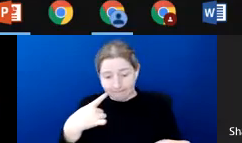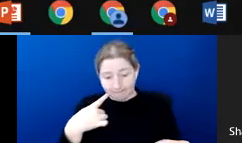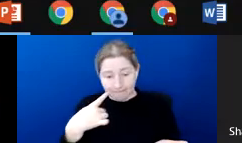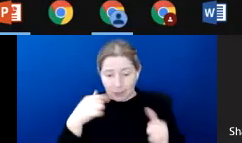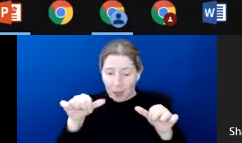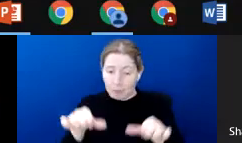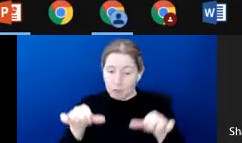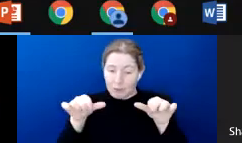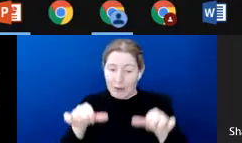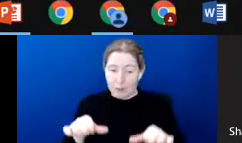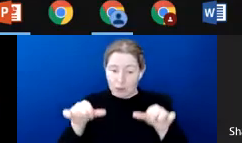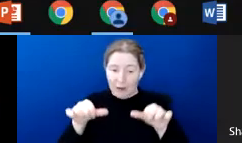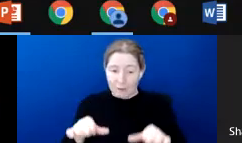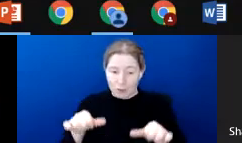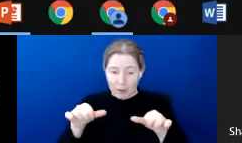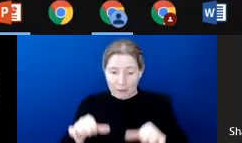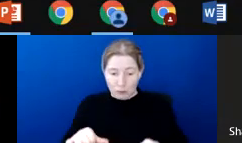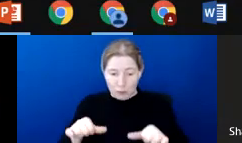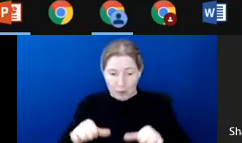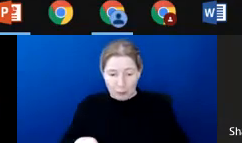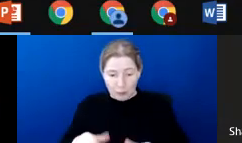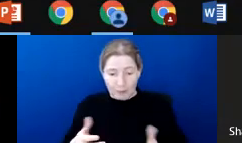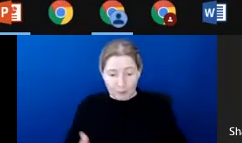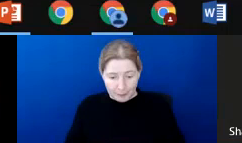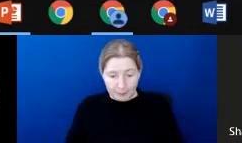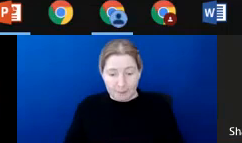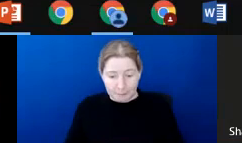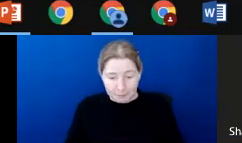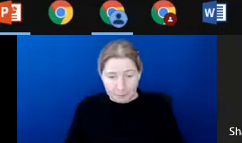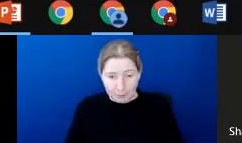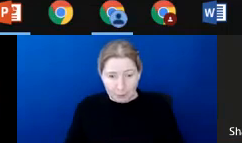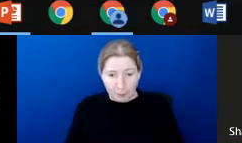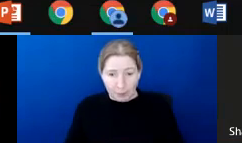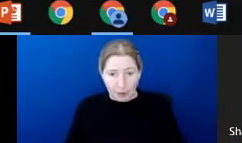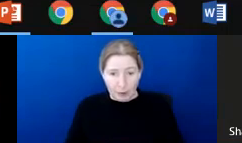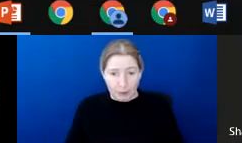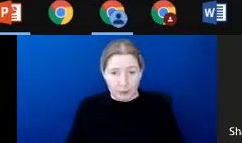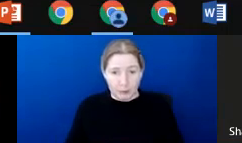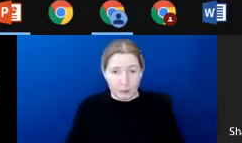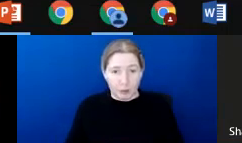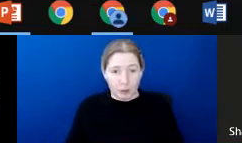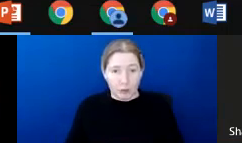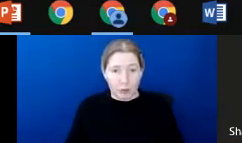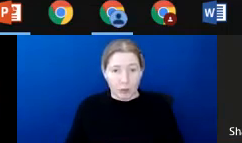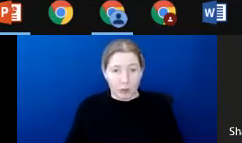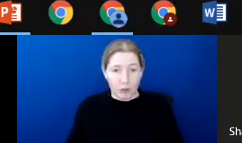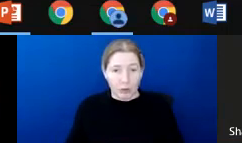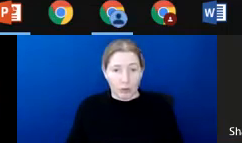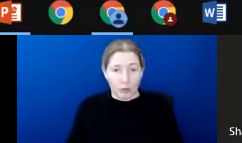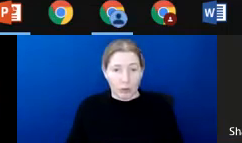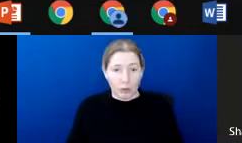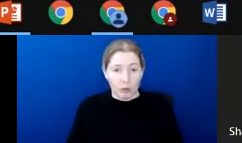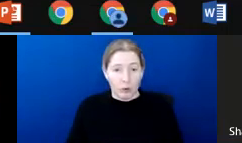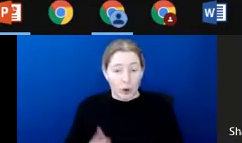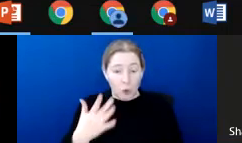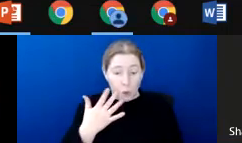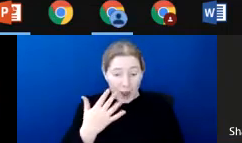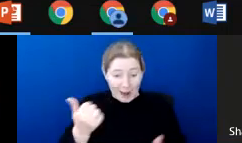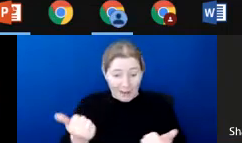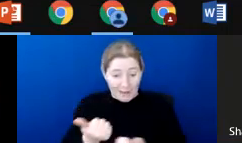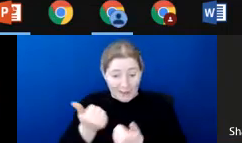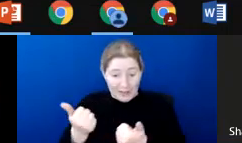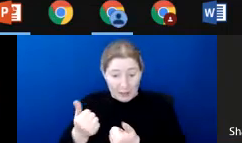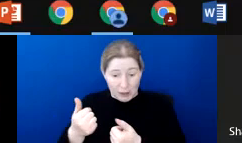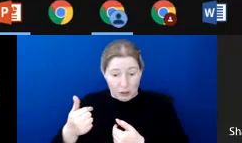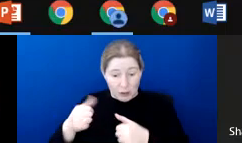approver to approve inside Business Central. And once I have approved